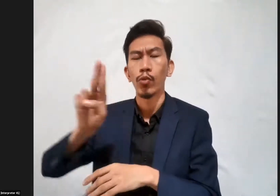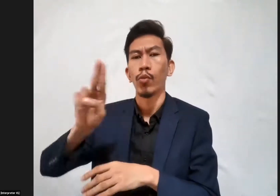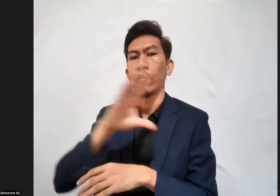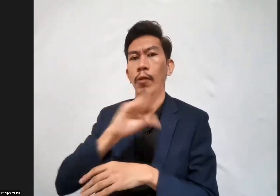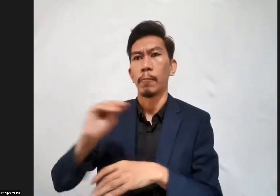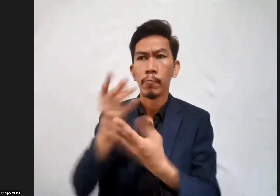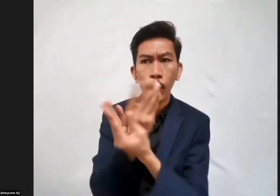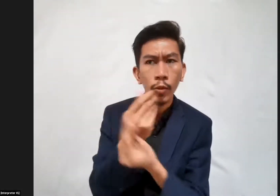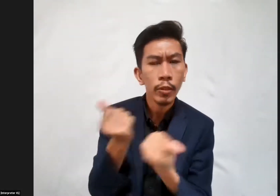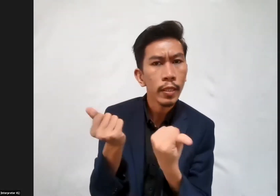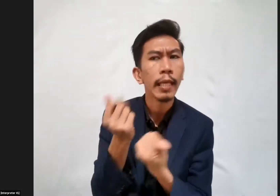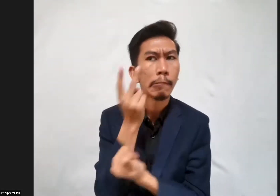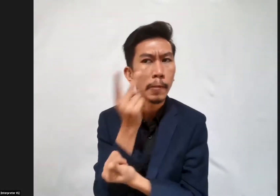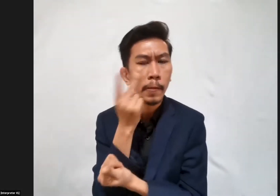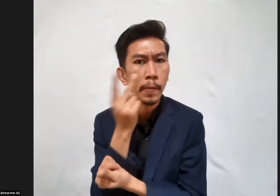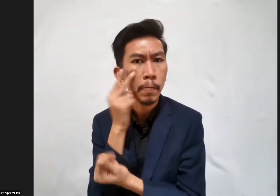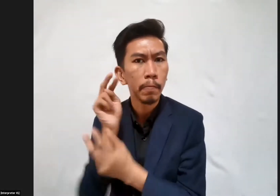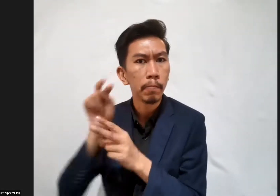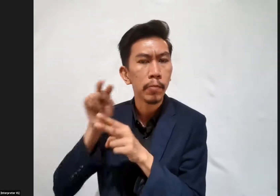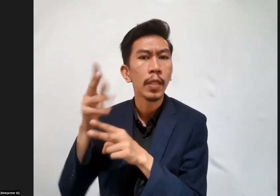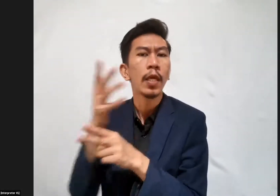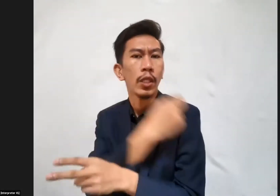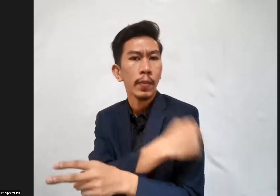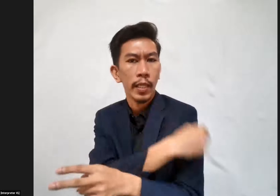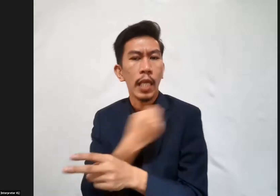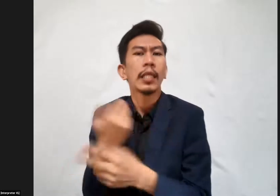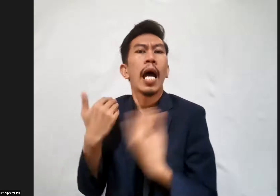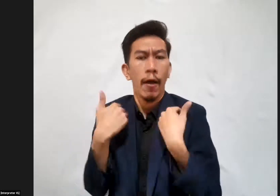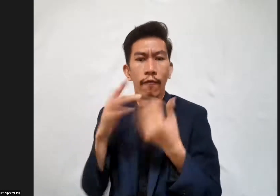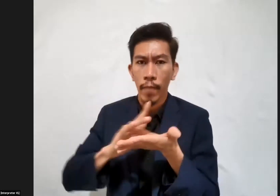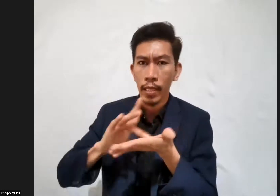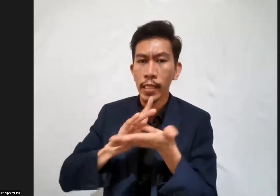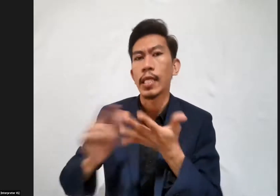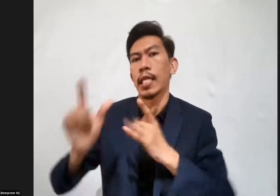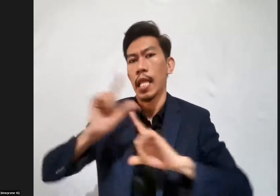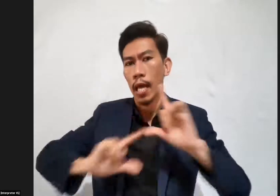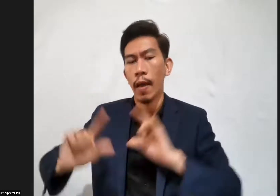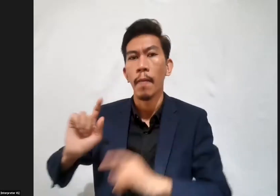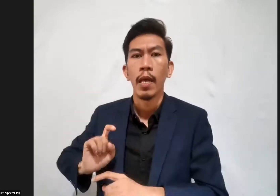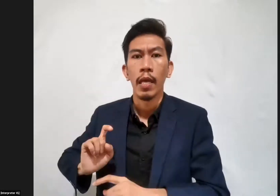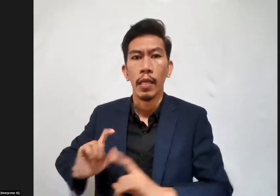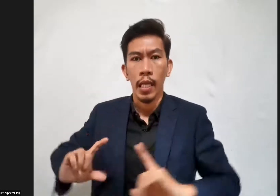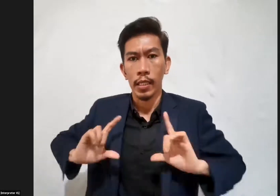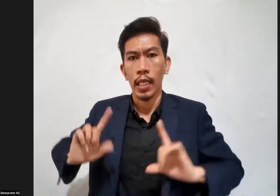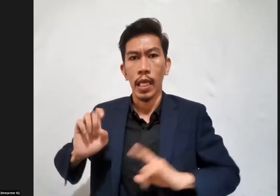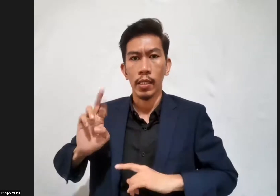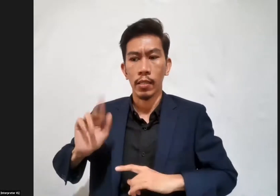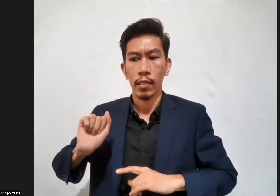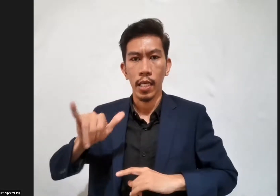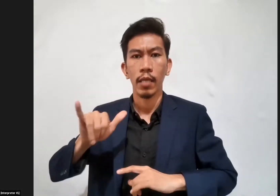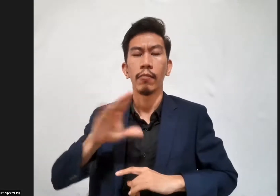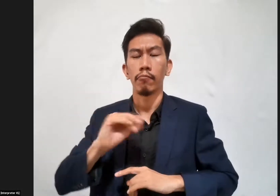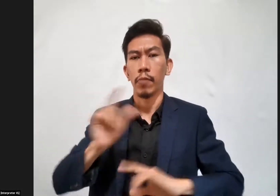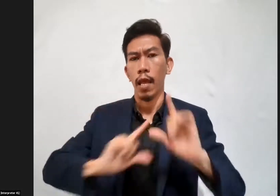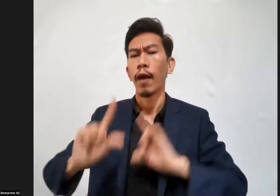sure that the hospitals always have medicines, the X-ray and the lab are always working. Allow me